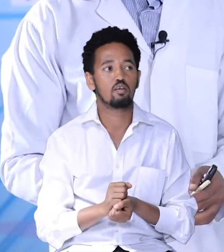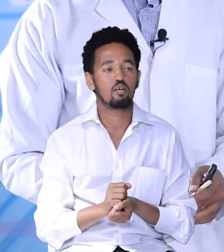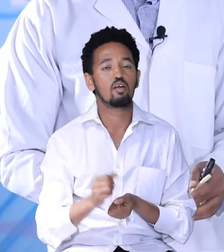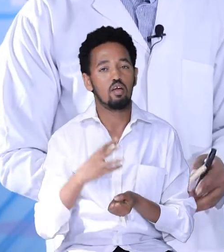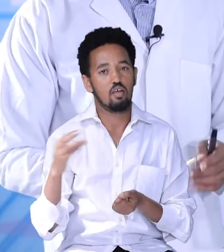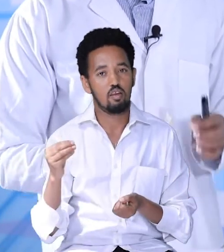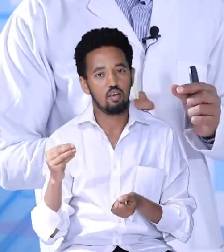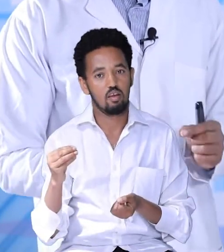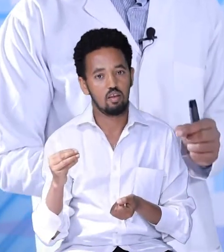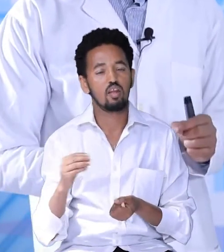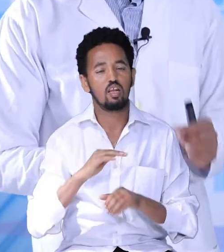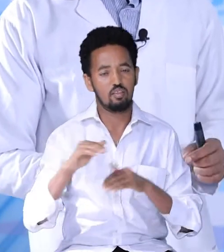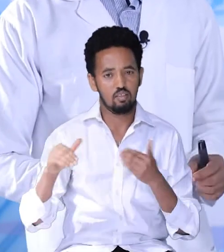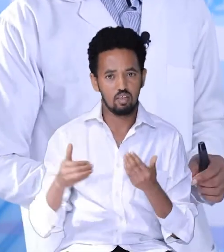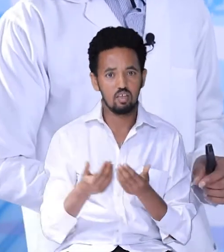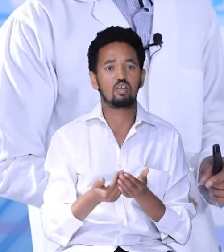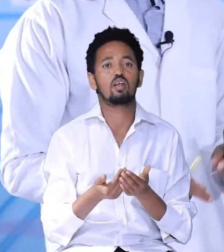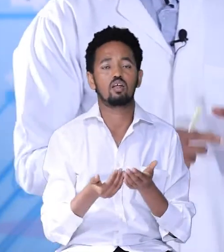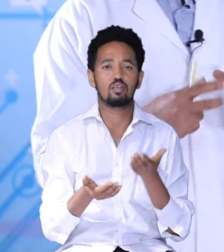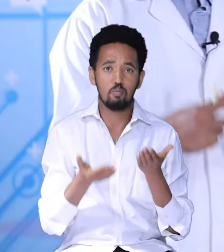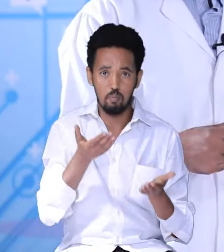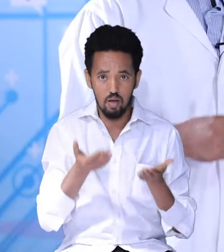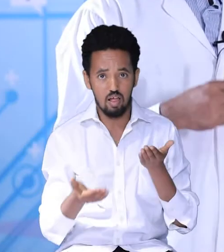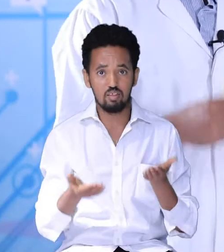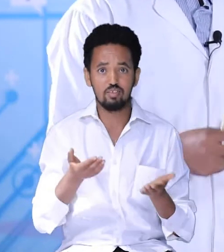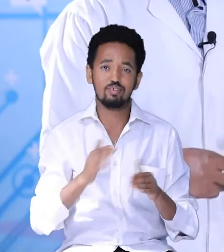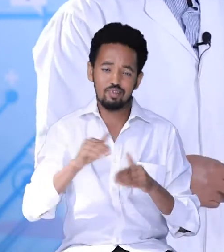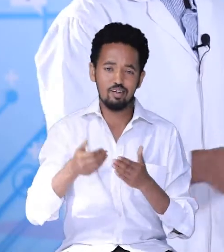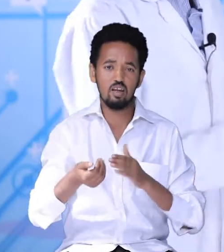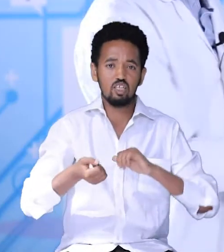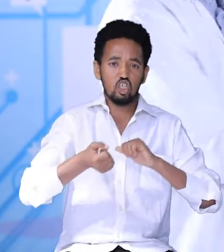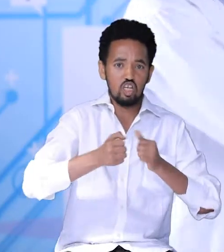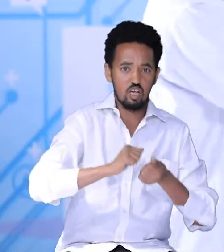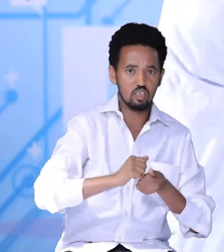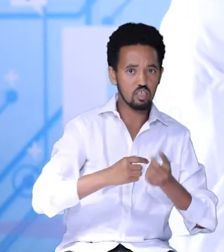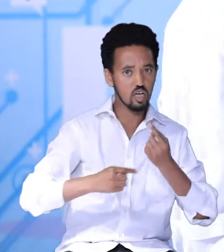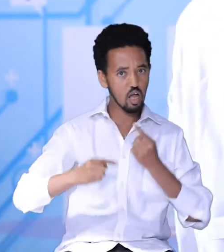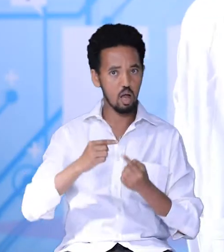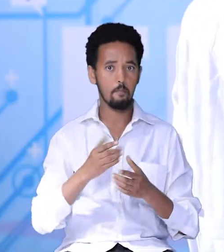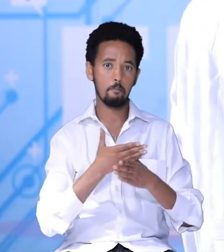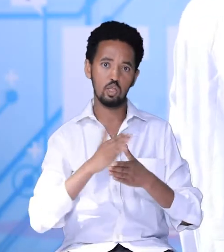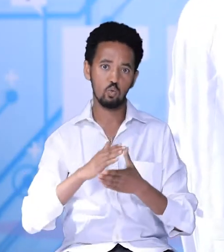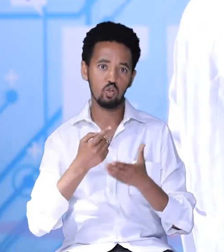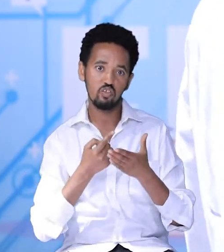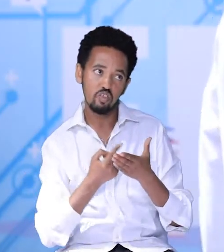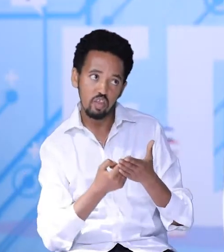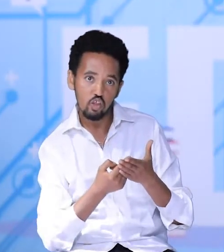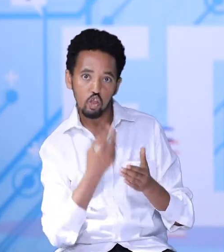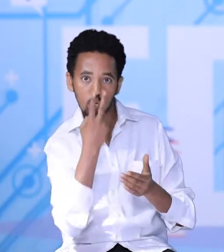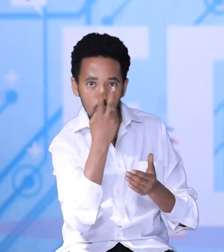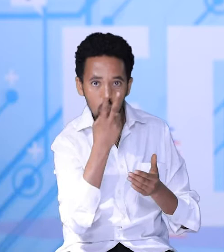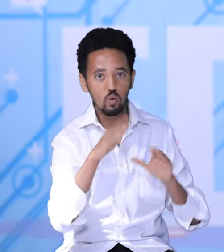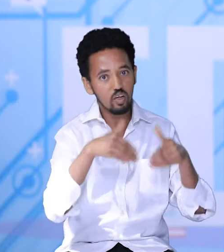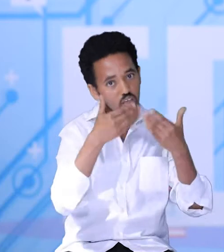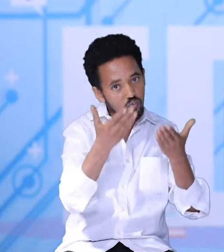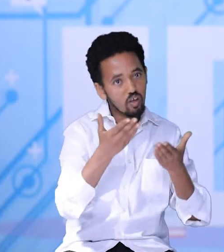And the general balance or the general change come between these two can give